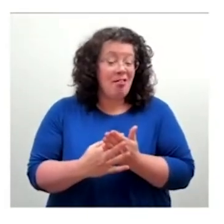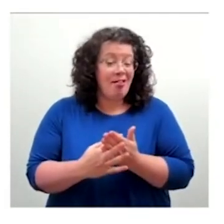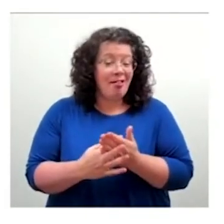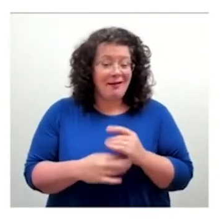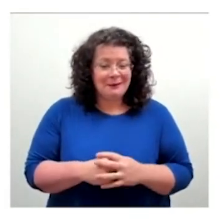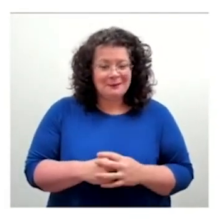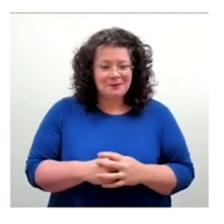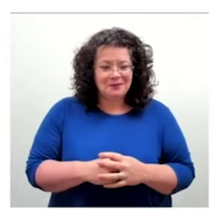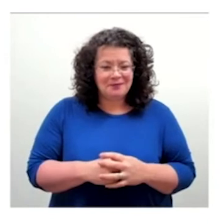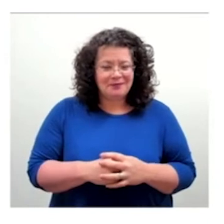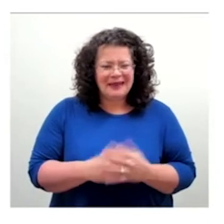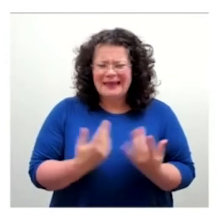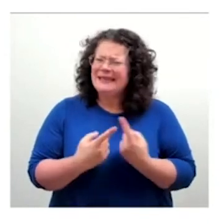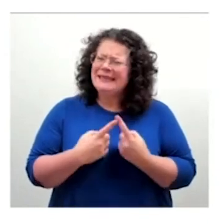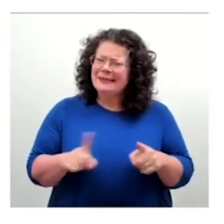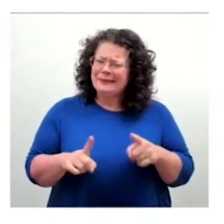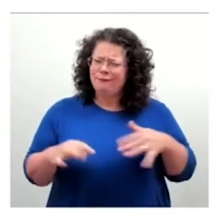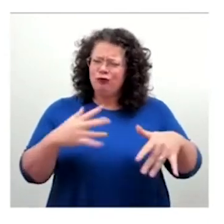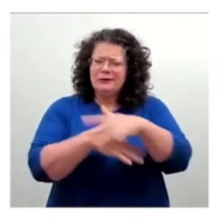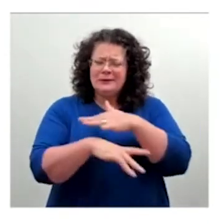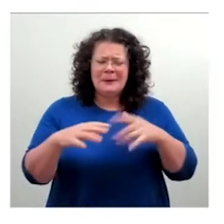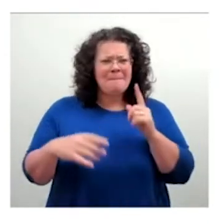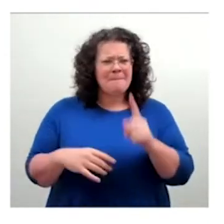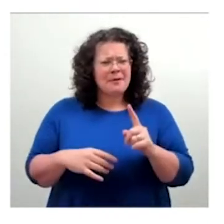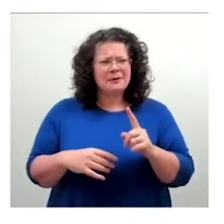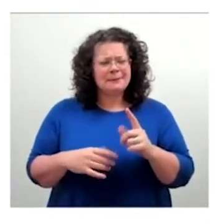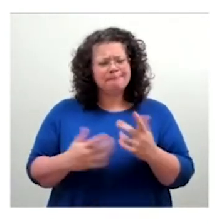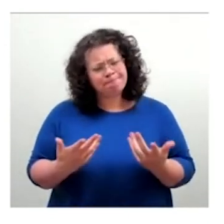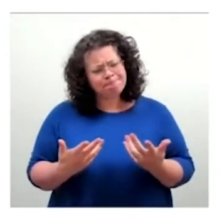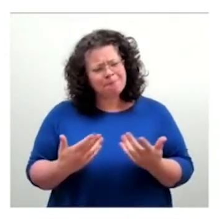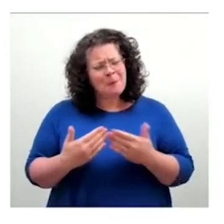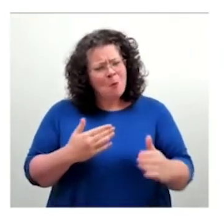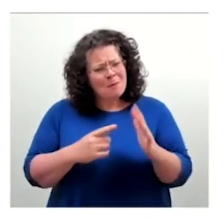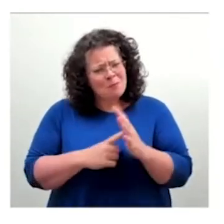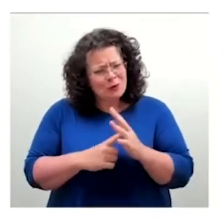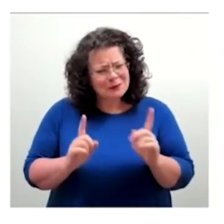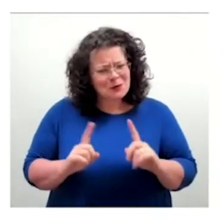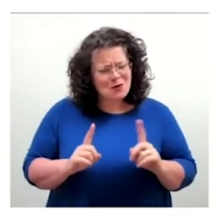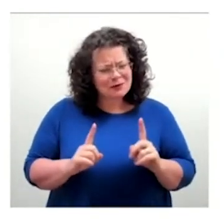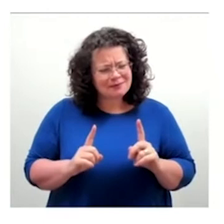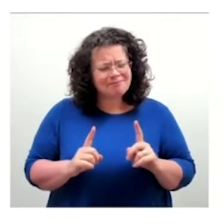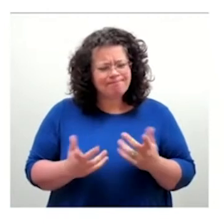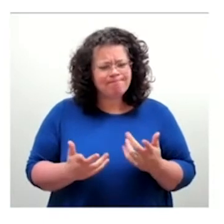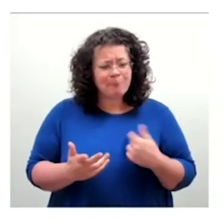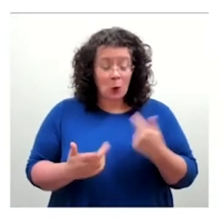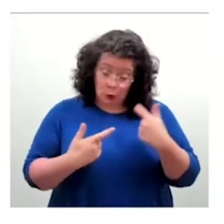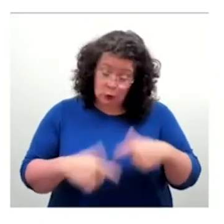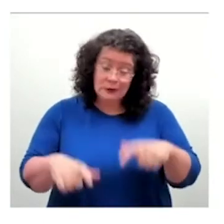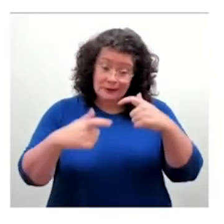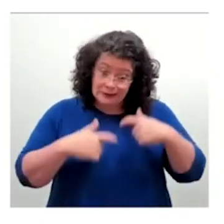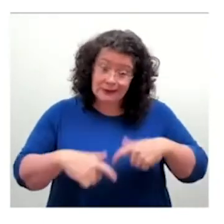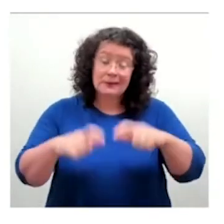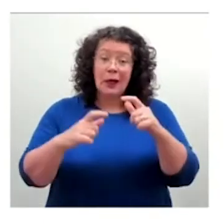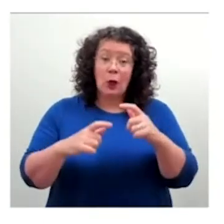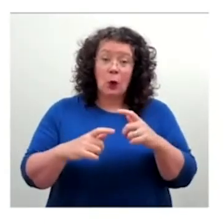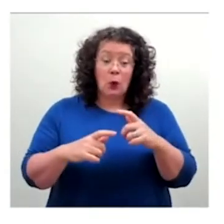important. And so as we continue to drive coming out of this conference, I would encourage us